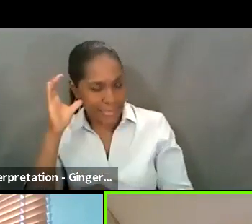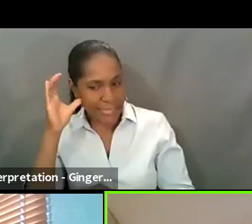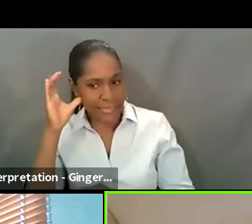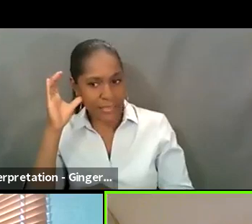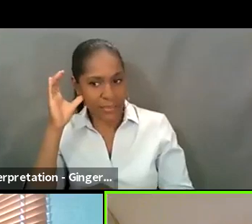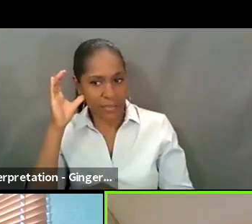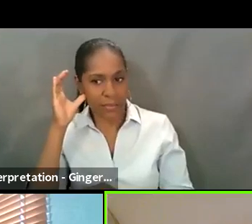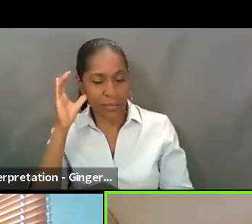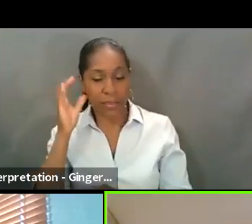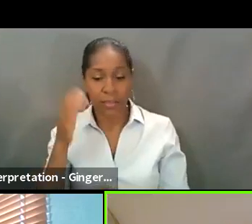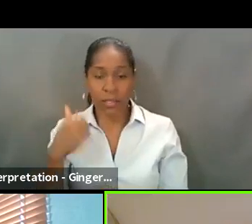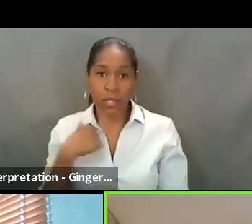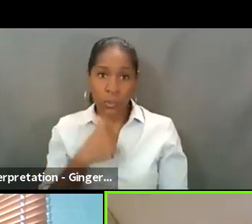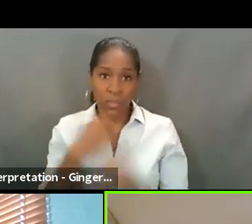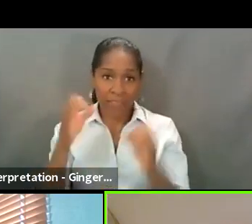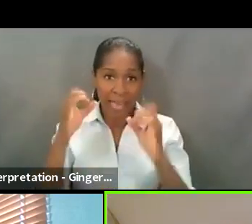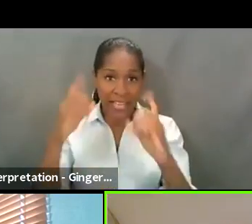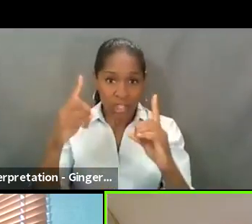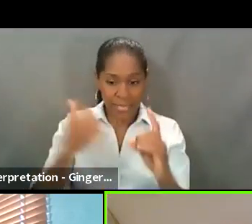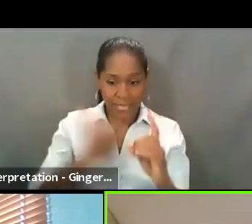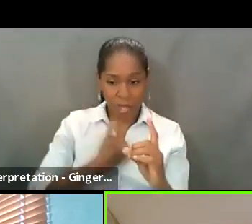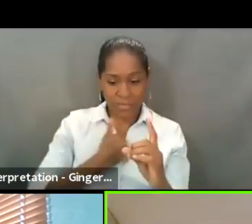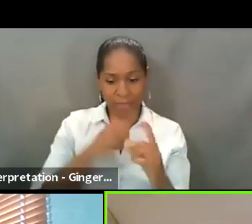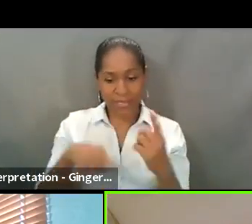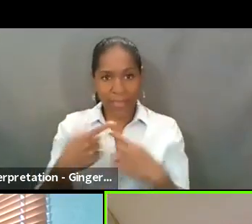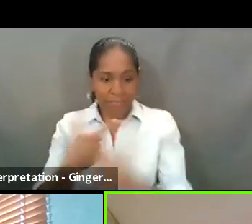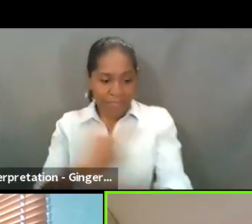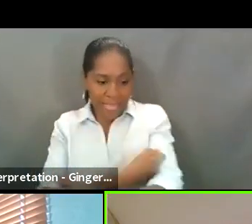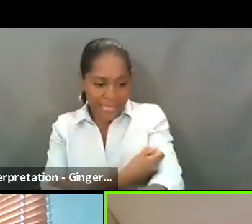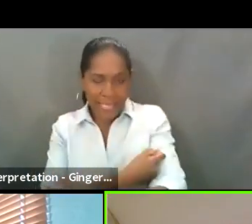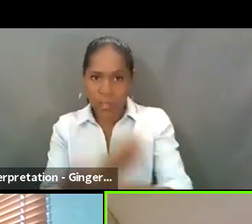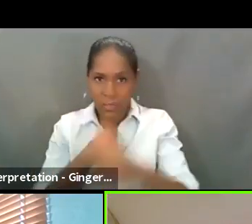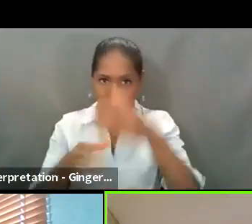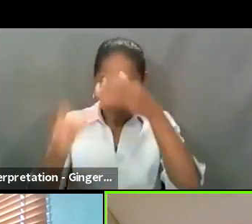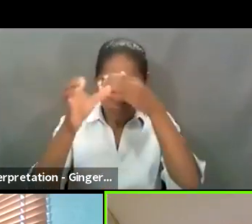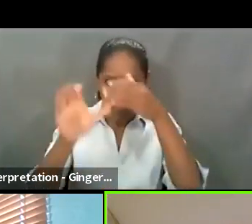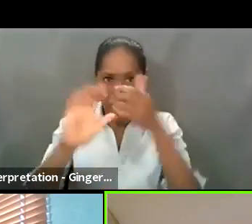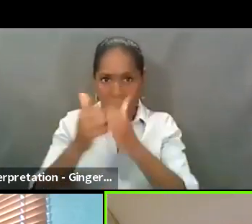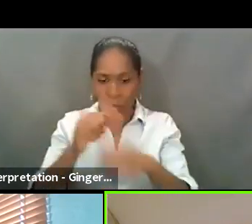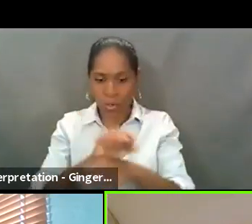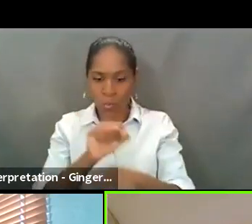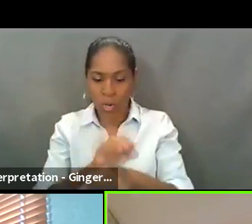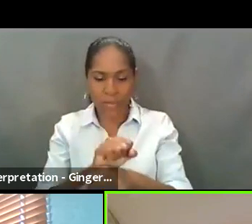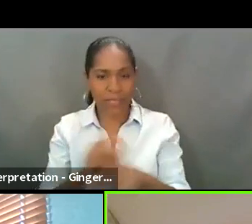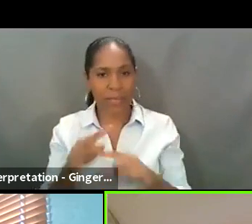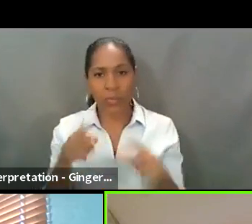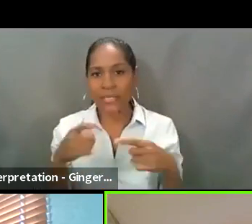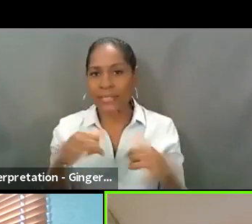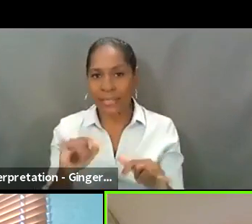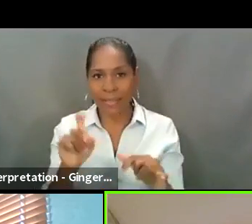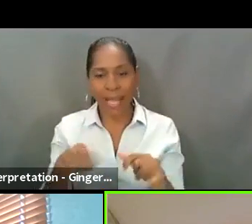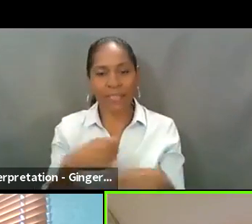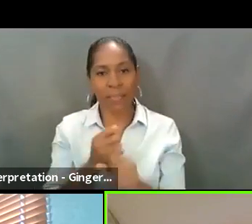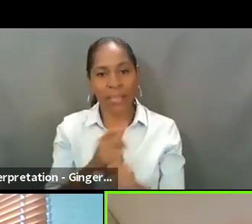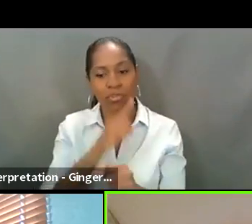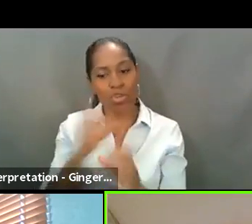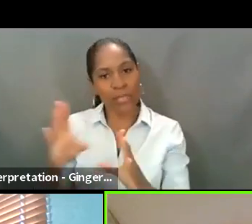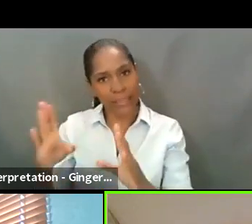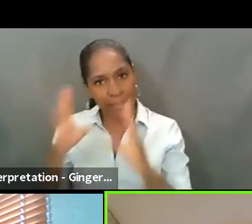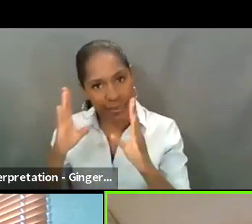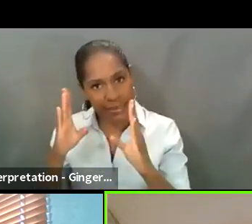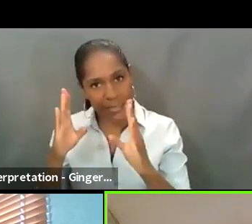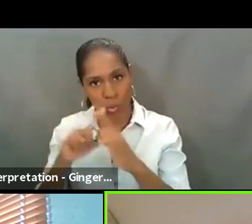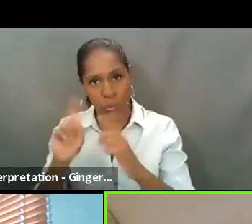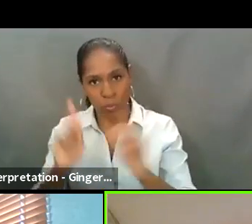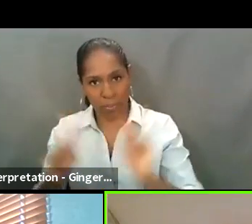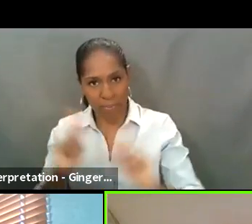much about this vaccine. We know a lot about it and how it works, but we still have to make sure that we're listening to people as much as we